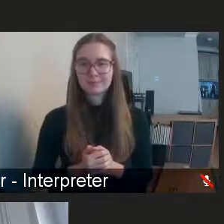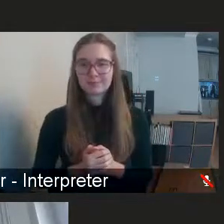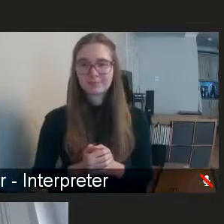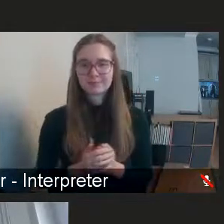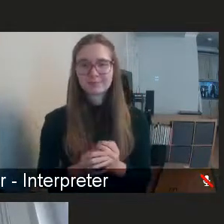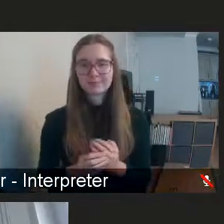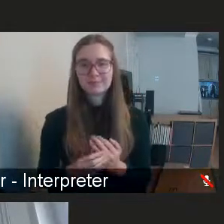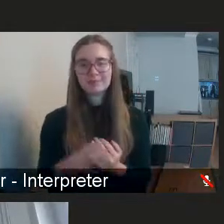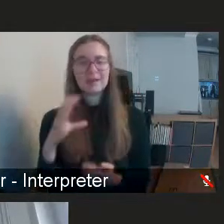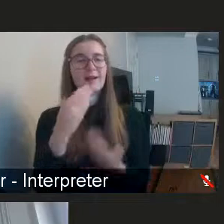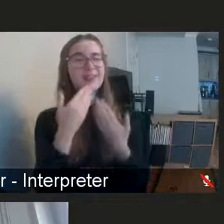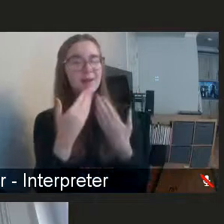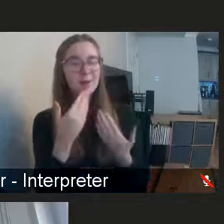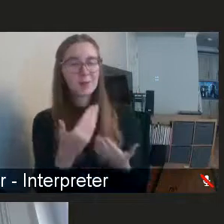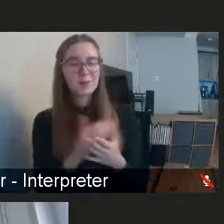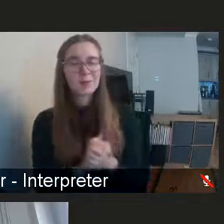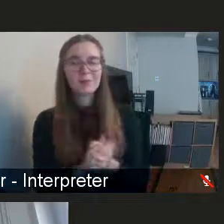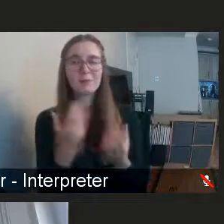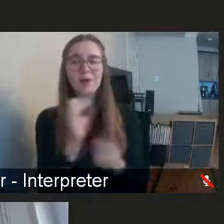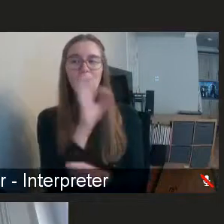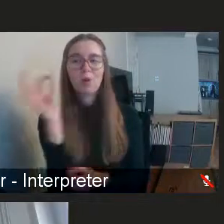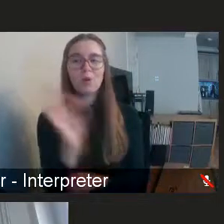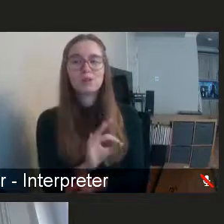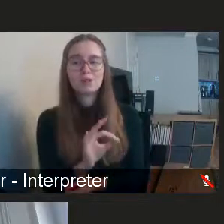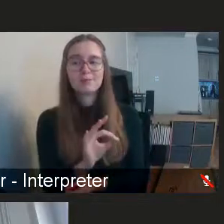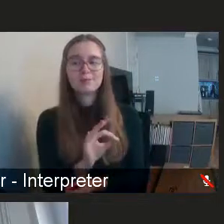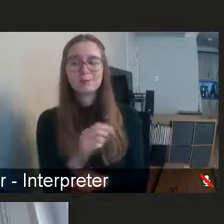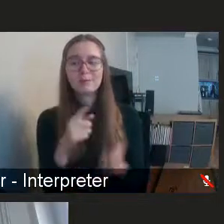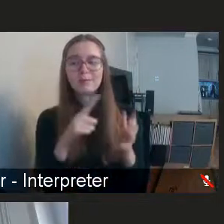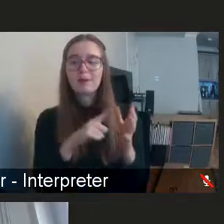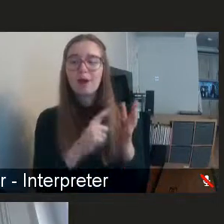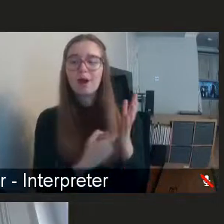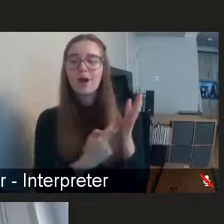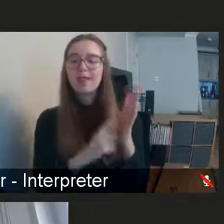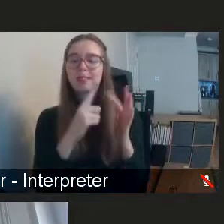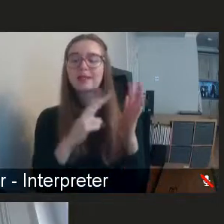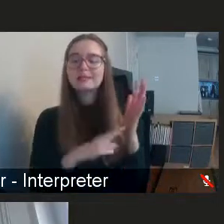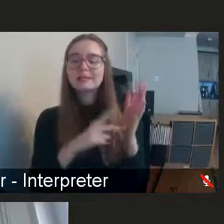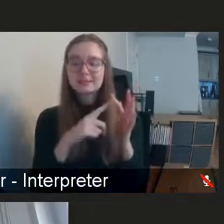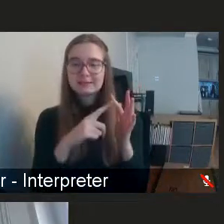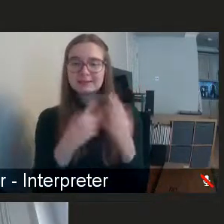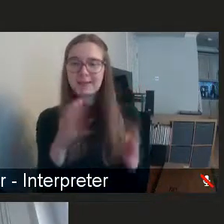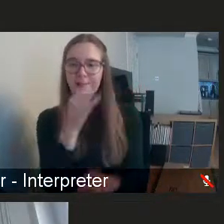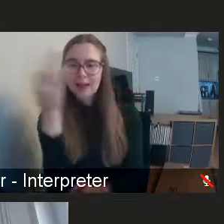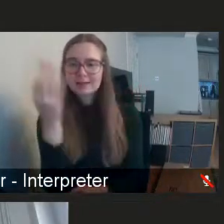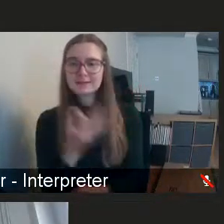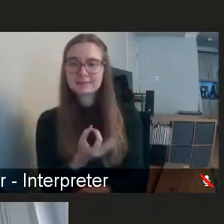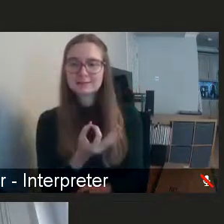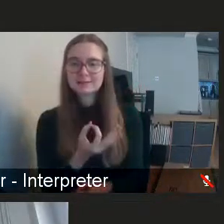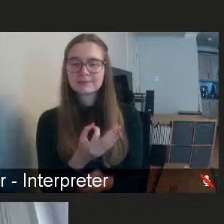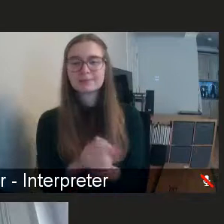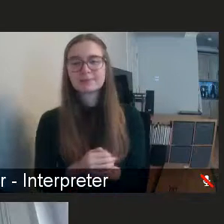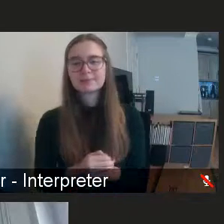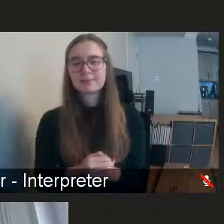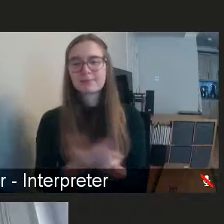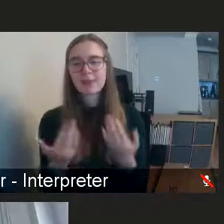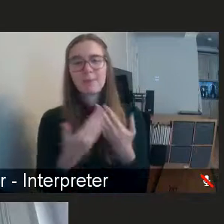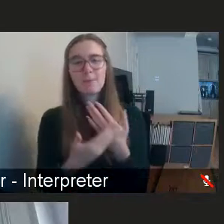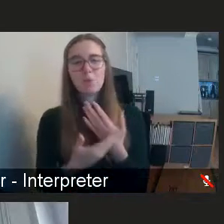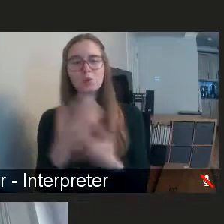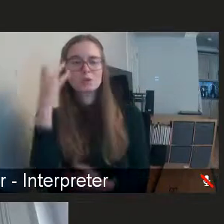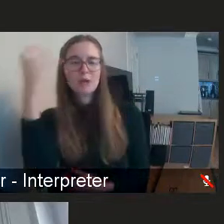Thank you, Angus. We've had a question from Arlene, and Arlene is asking, she says, most governments' businesses